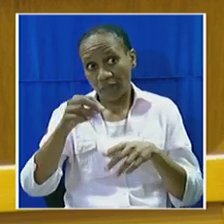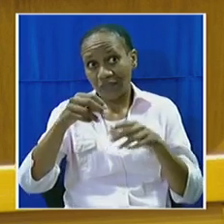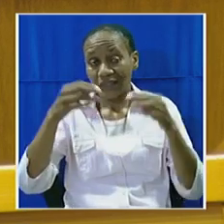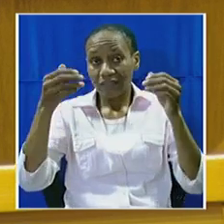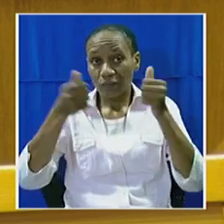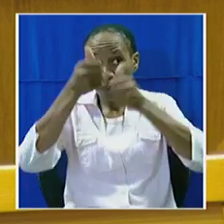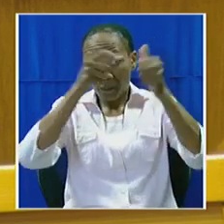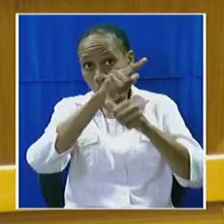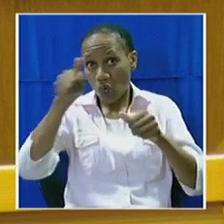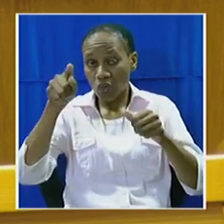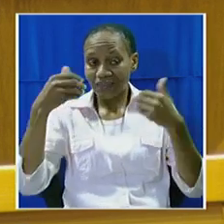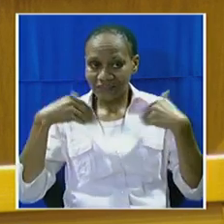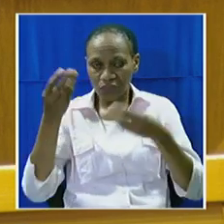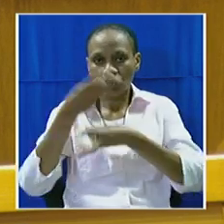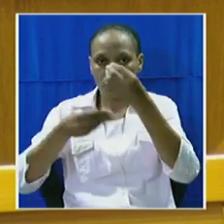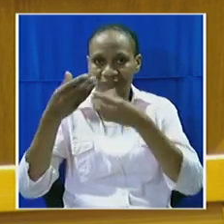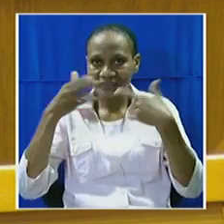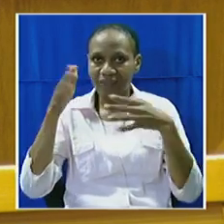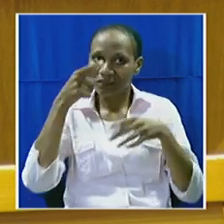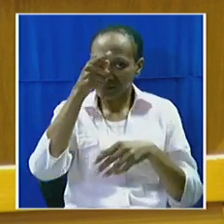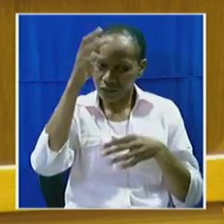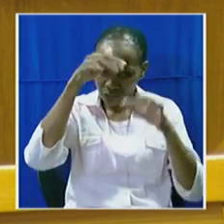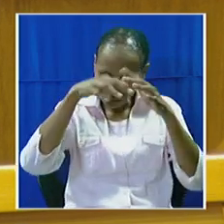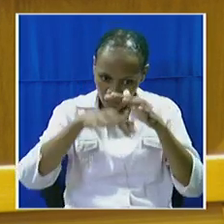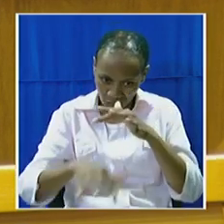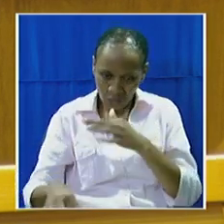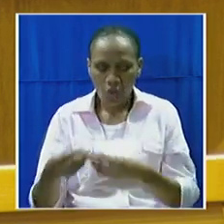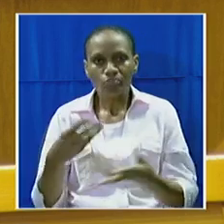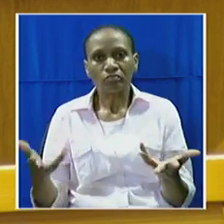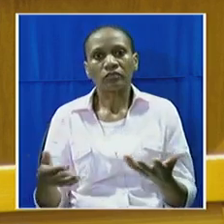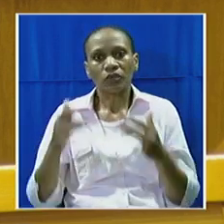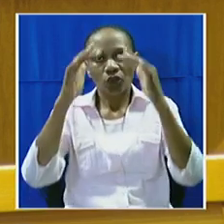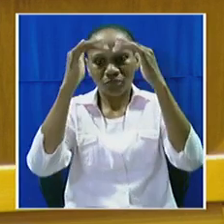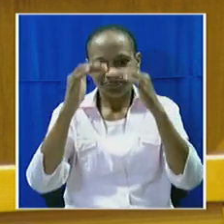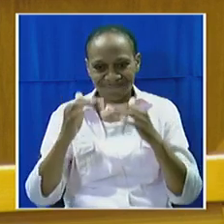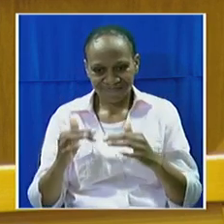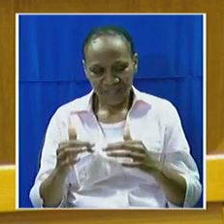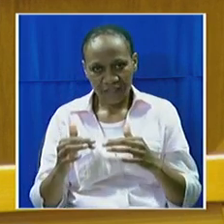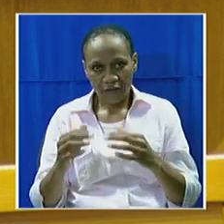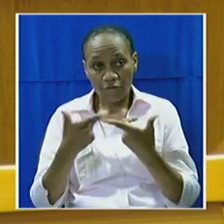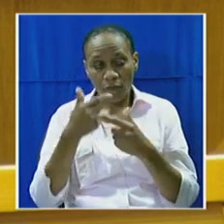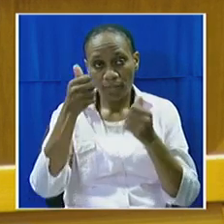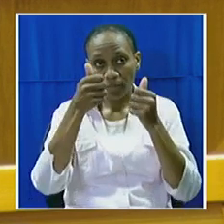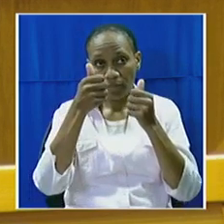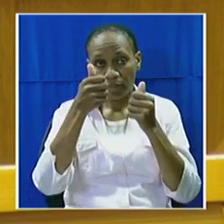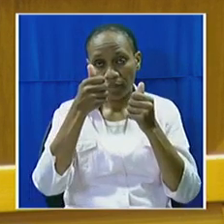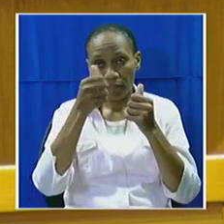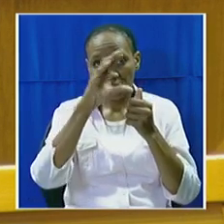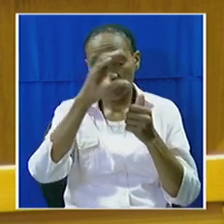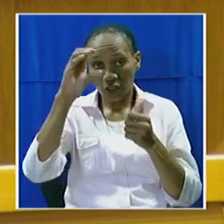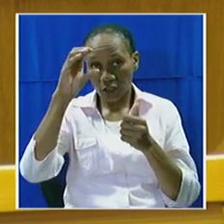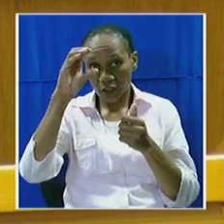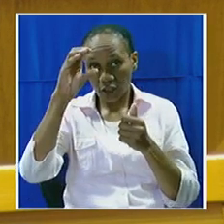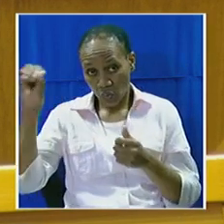die adjunkdirekteur, die CFO, die senior staatsrekenmeester, miljoene aan 'n verkeerde entiteit oorbetaal het